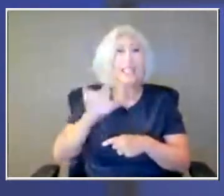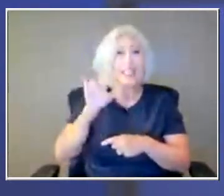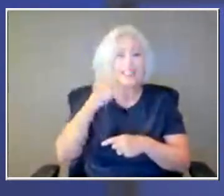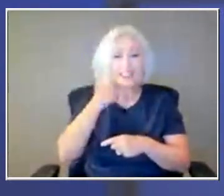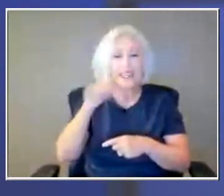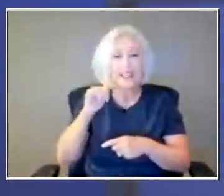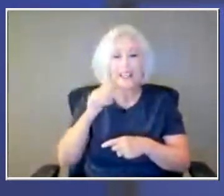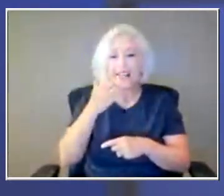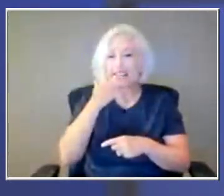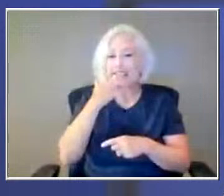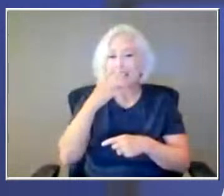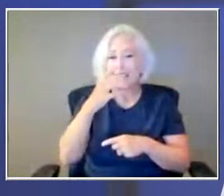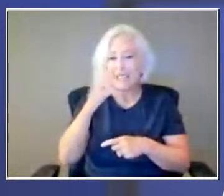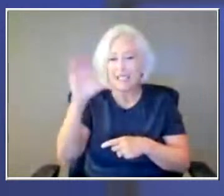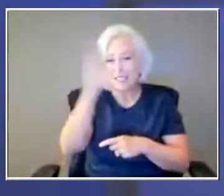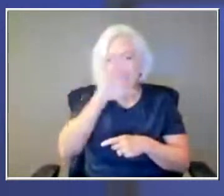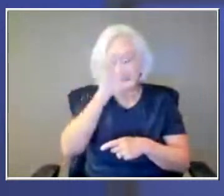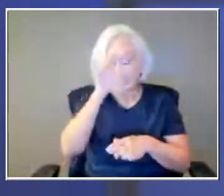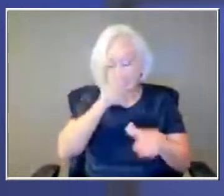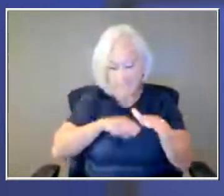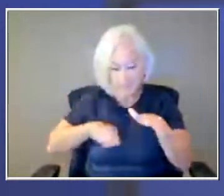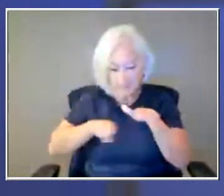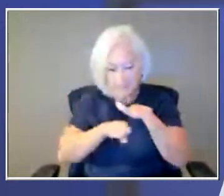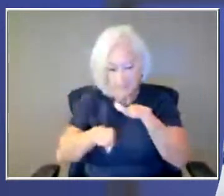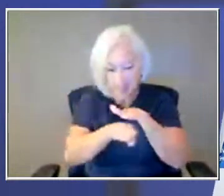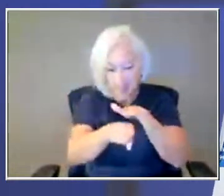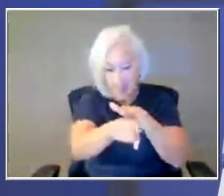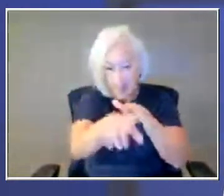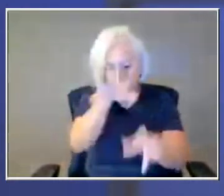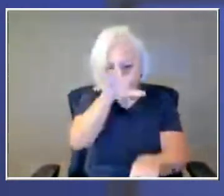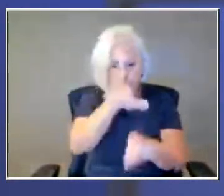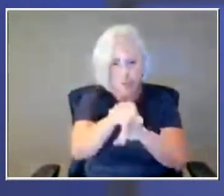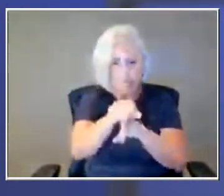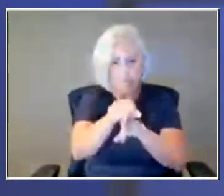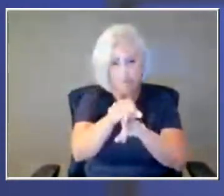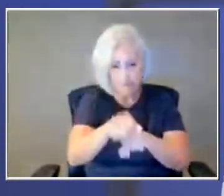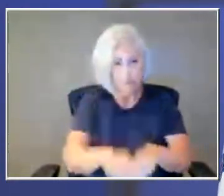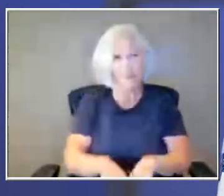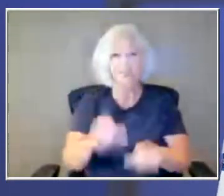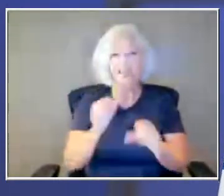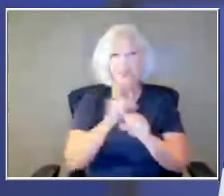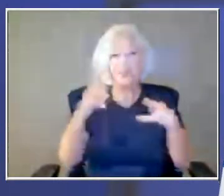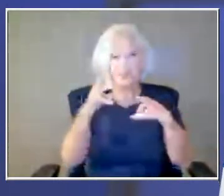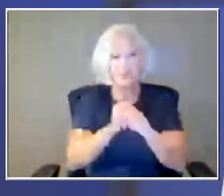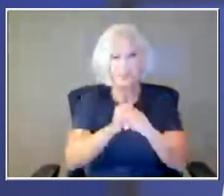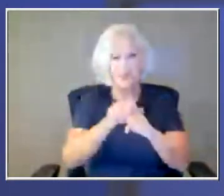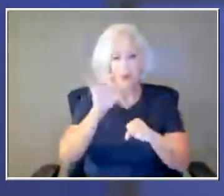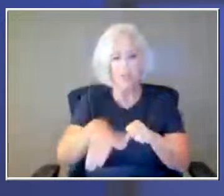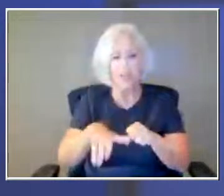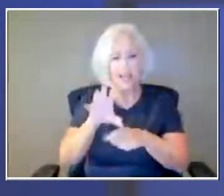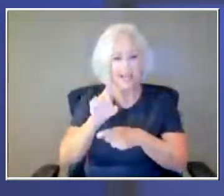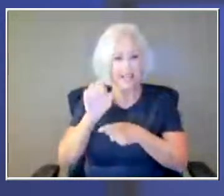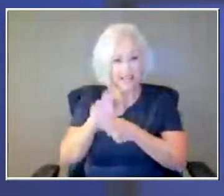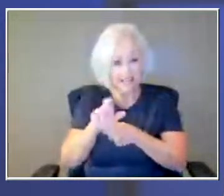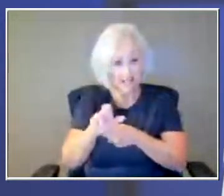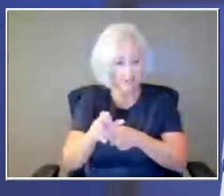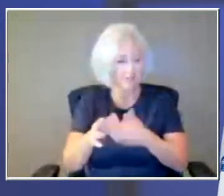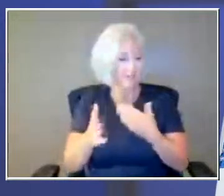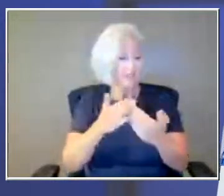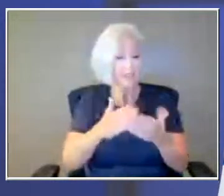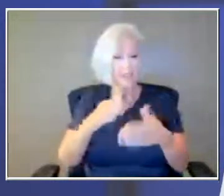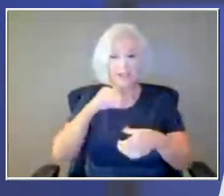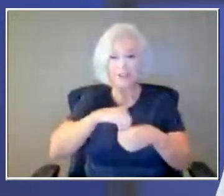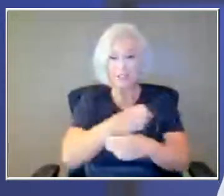going to search and destroy their cancer, whether it's in a lymph node or bone or even in an organ. And so, but being able to take it to those